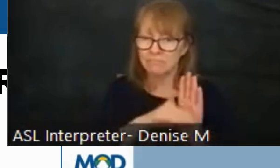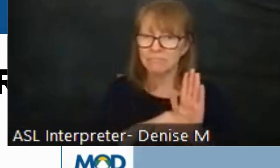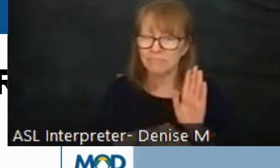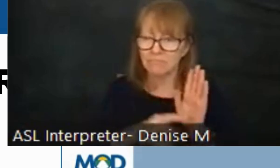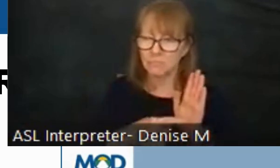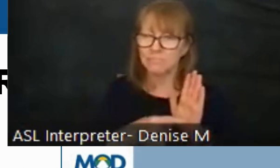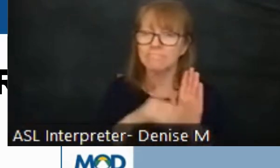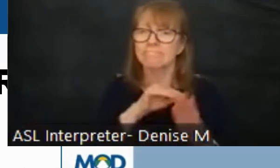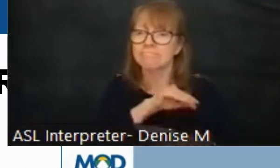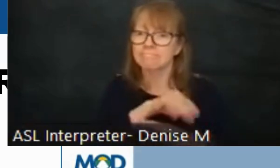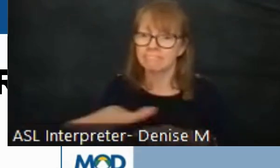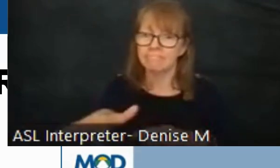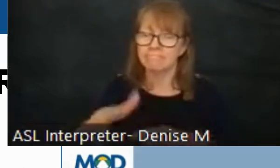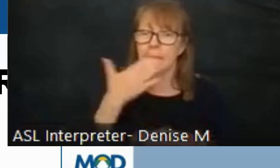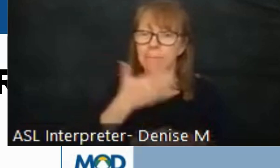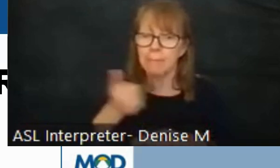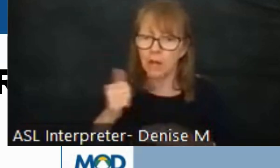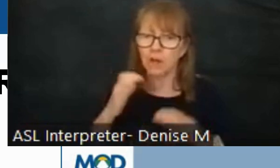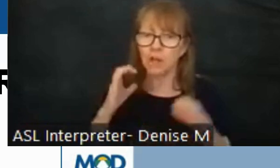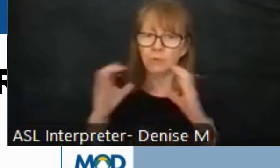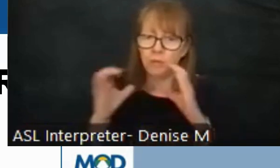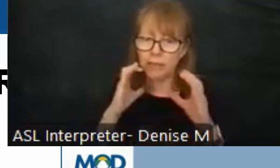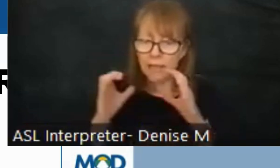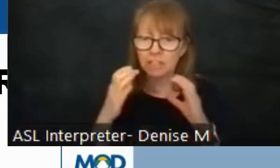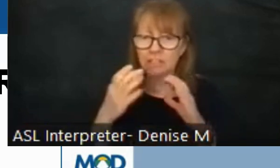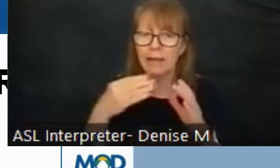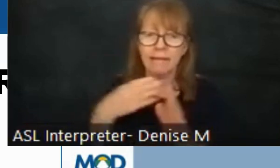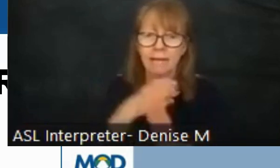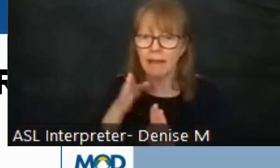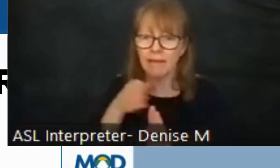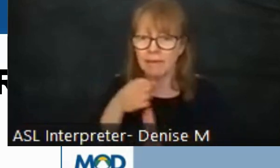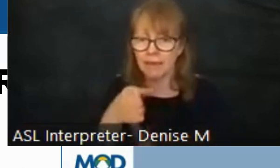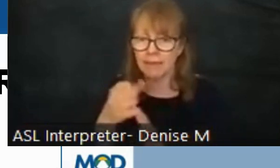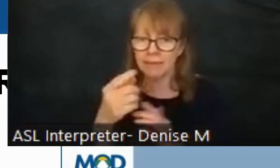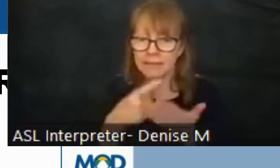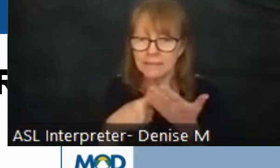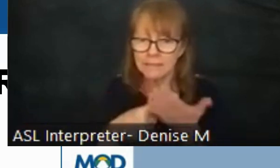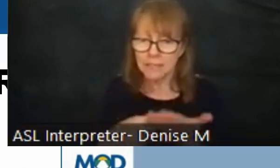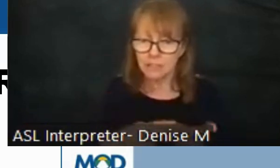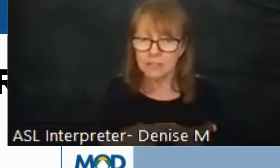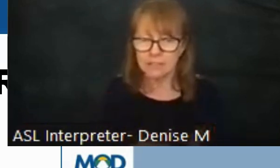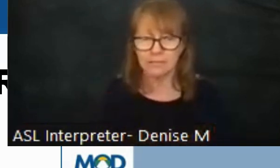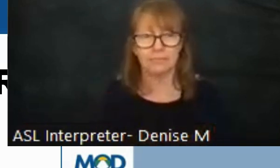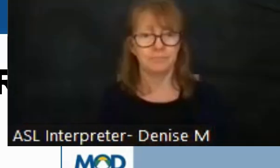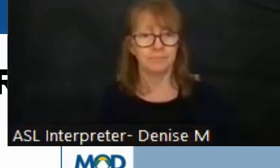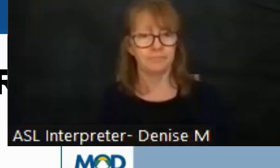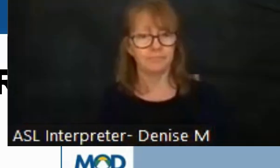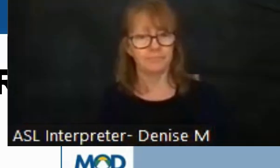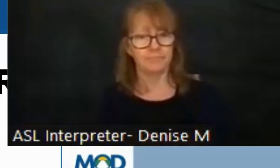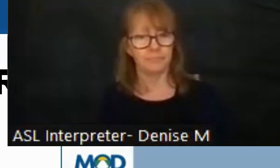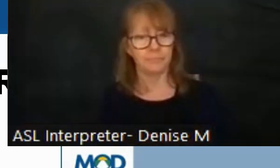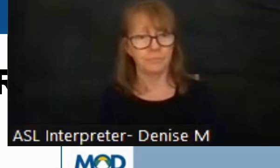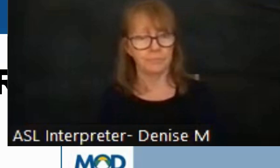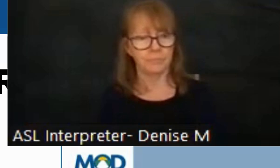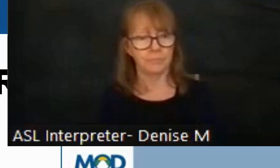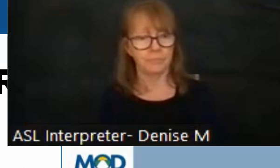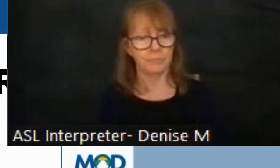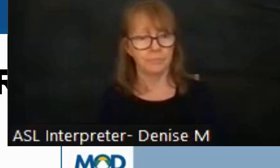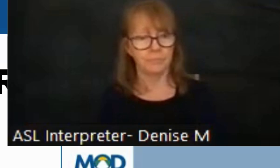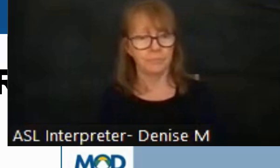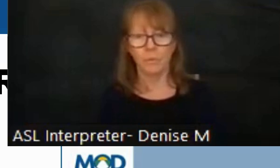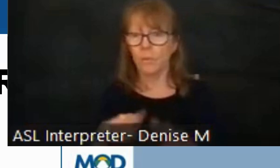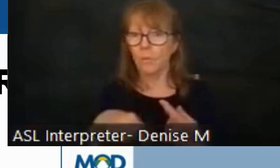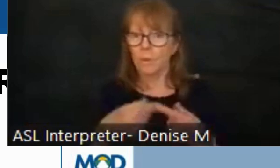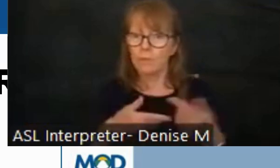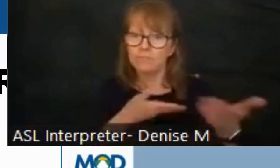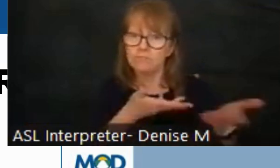communicate their needs and better navigate these kinds of discussions with their housing provider. Okay, so it is residents